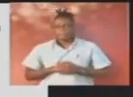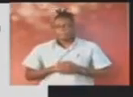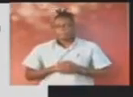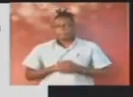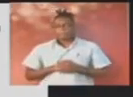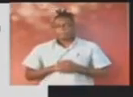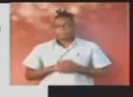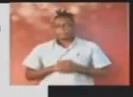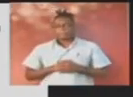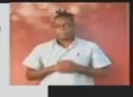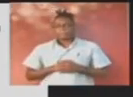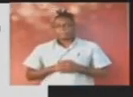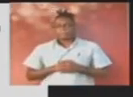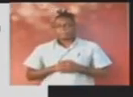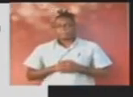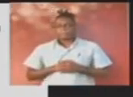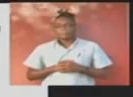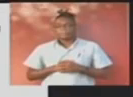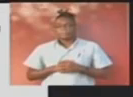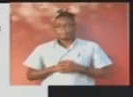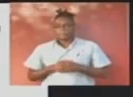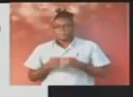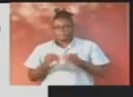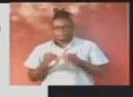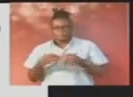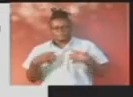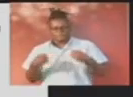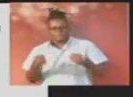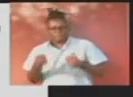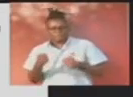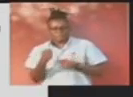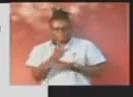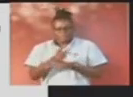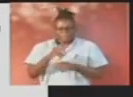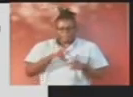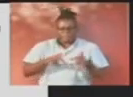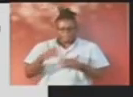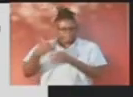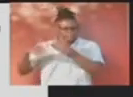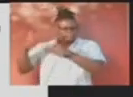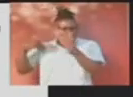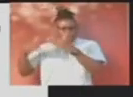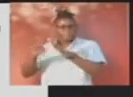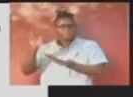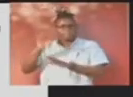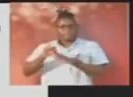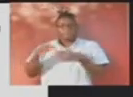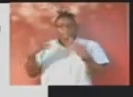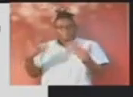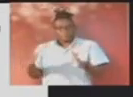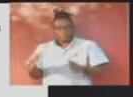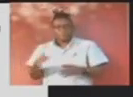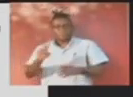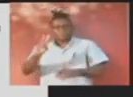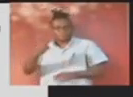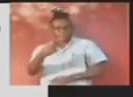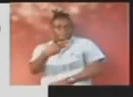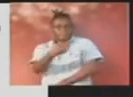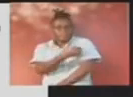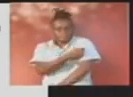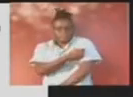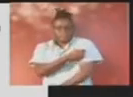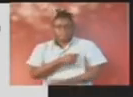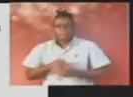over 1,000 healthcare personnel who would have been vaccinated in February. A further breakdown of